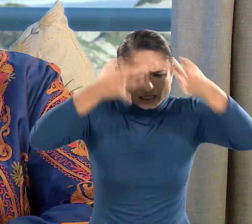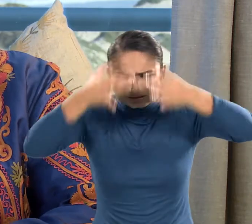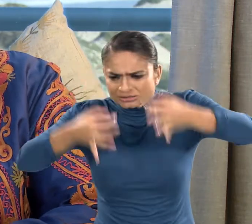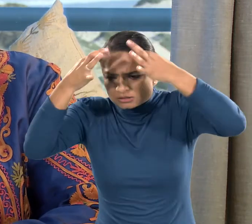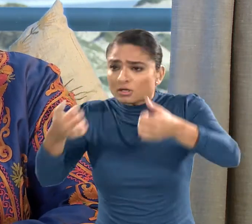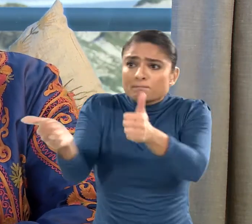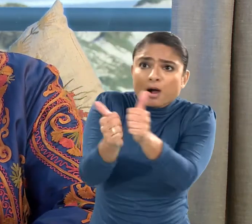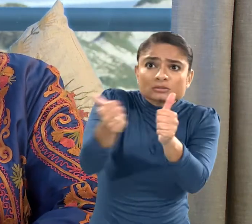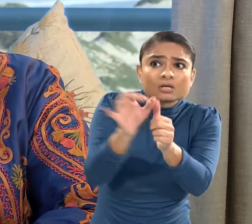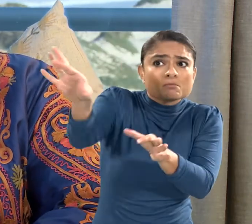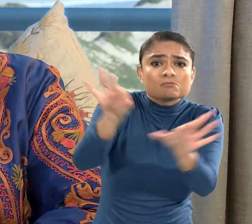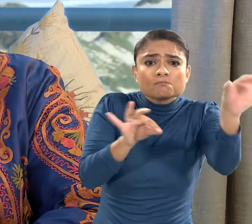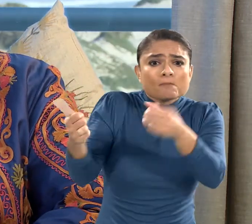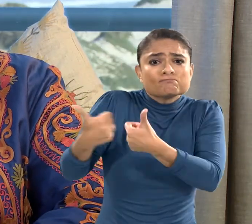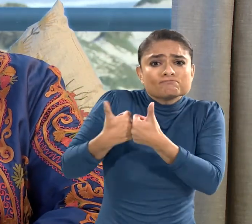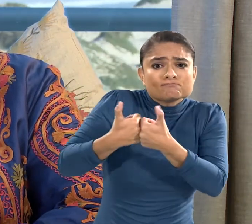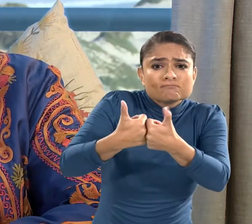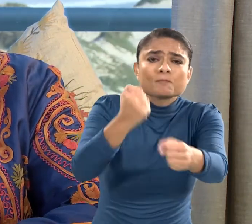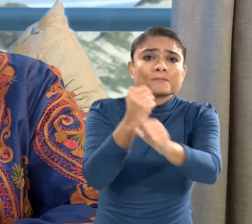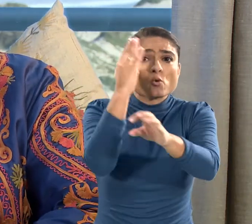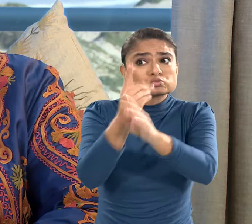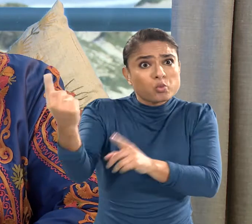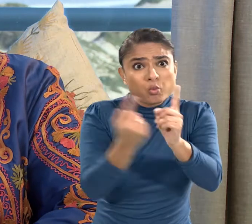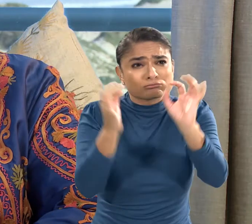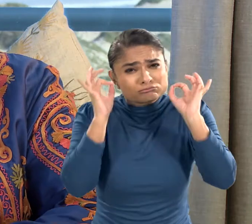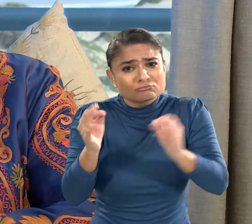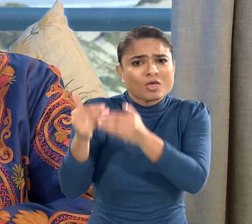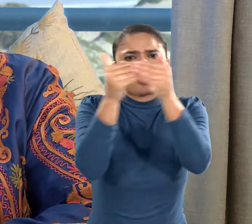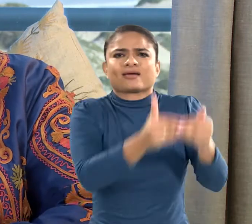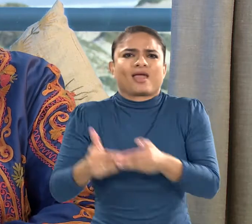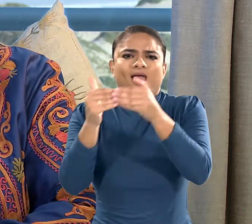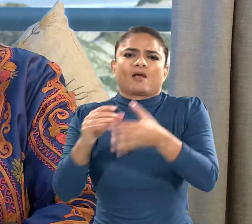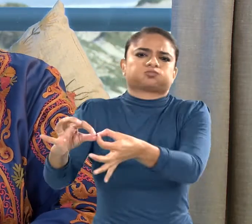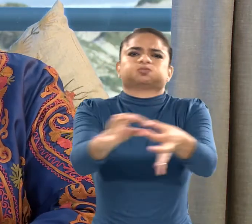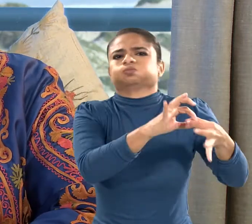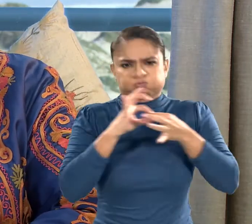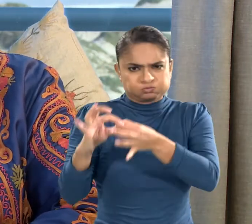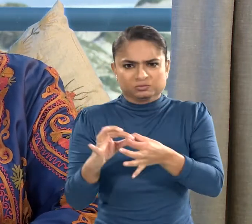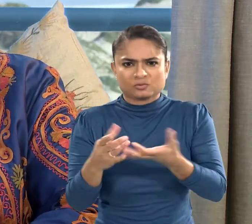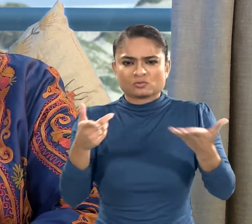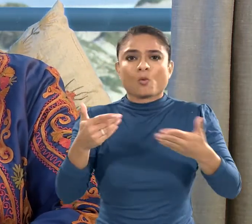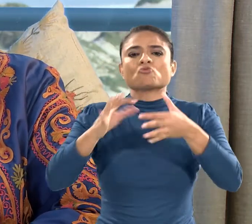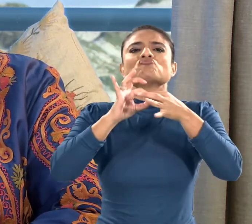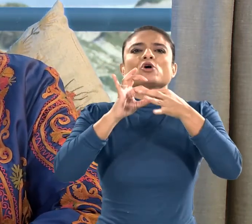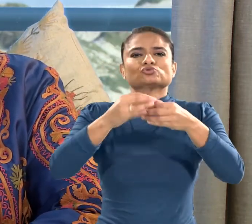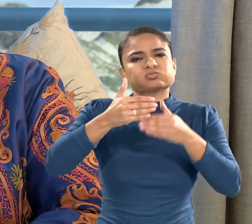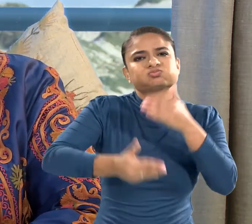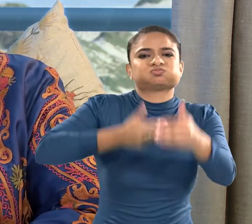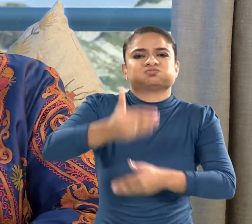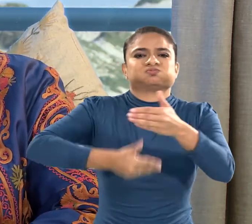about the partners we choose so that they would be able to interact with us in caring